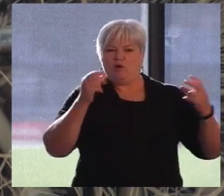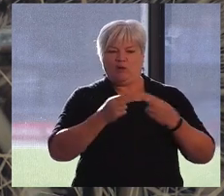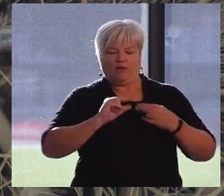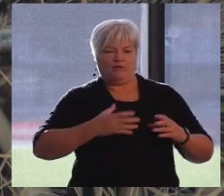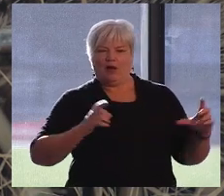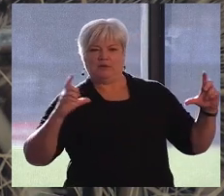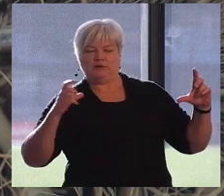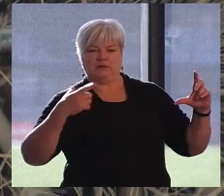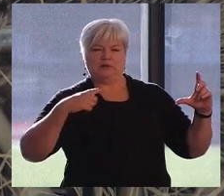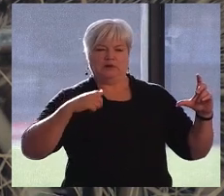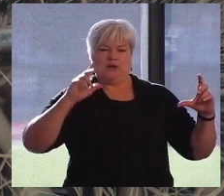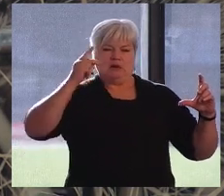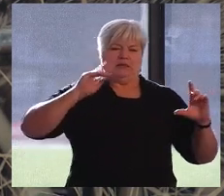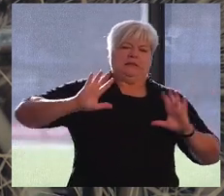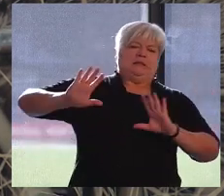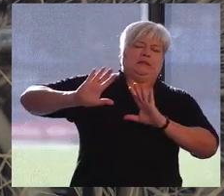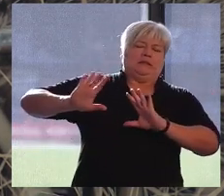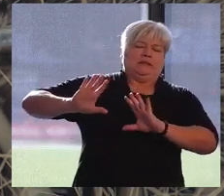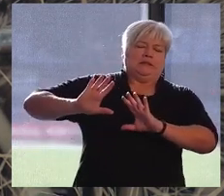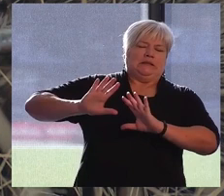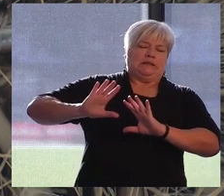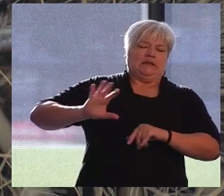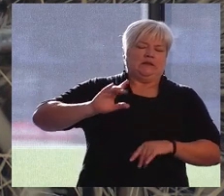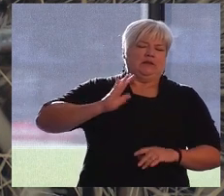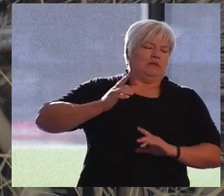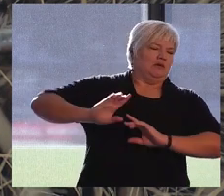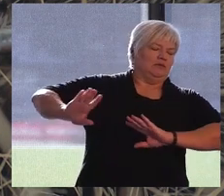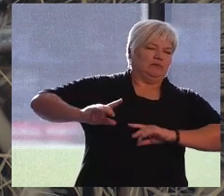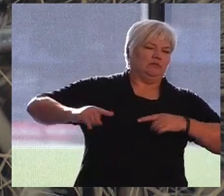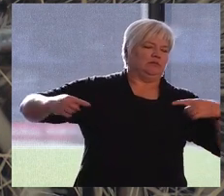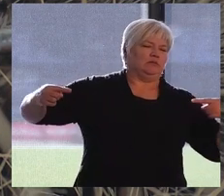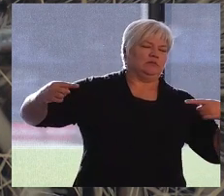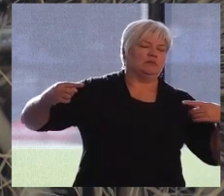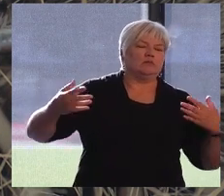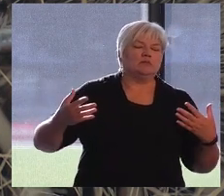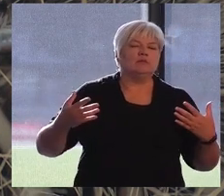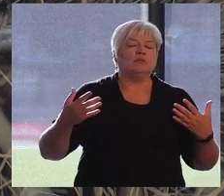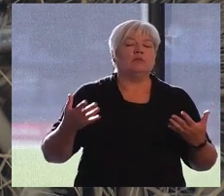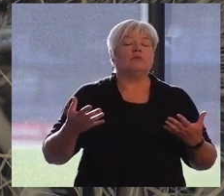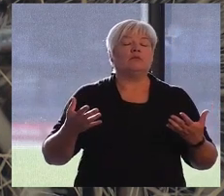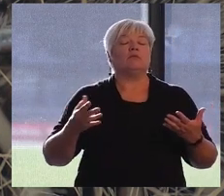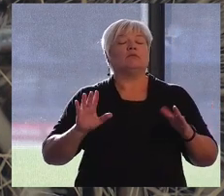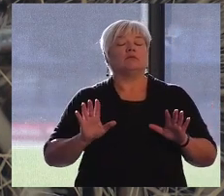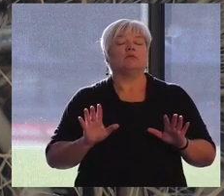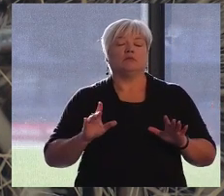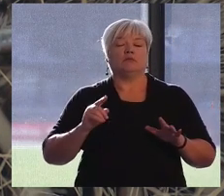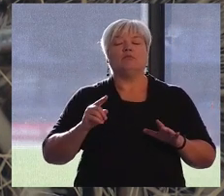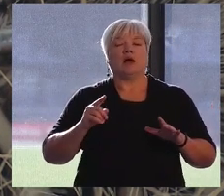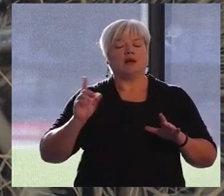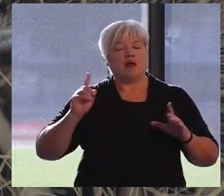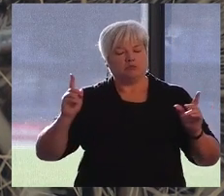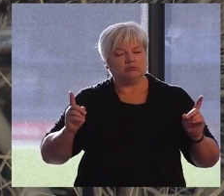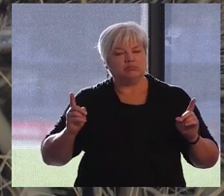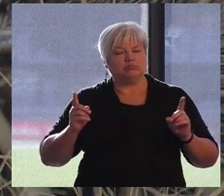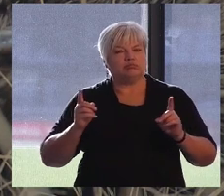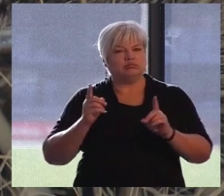politically toxic environment at the time to be talking about it. And so things have changed.